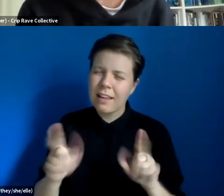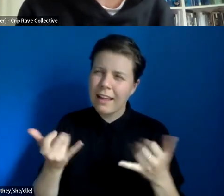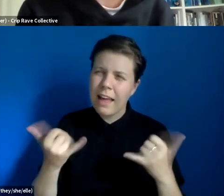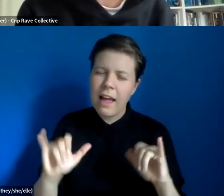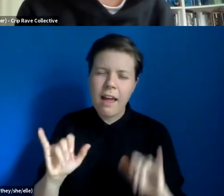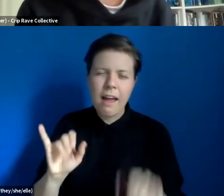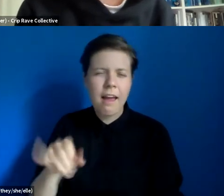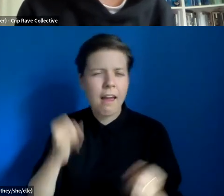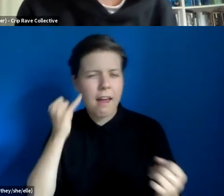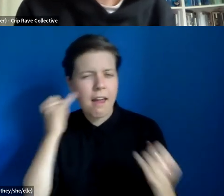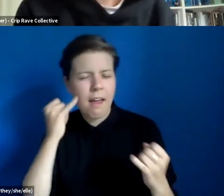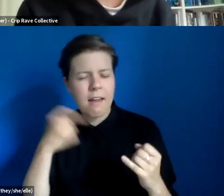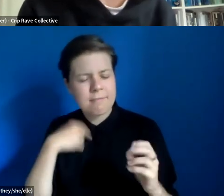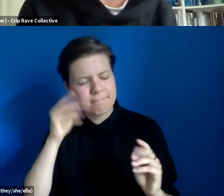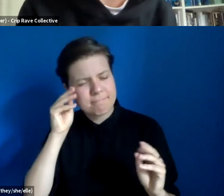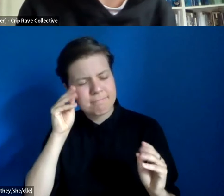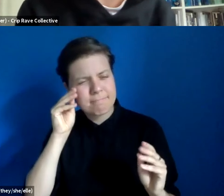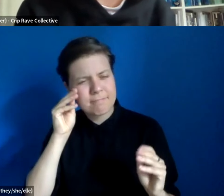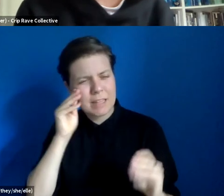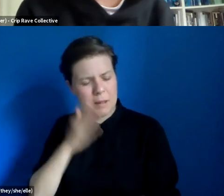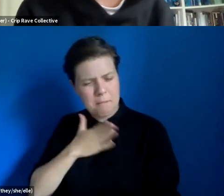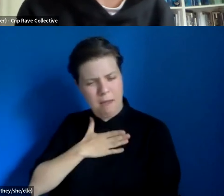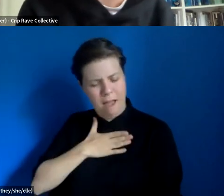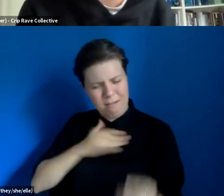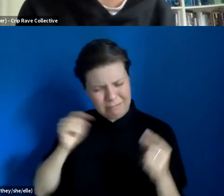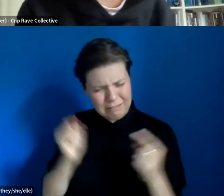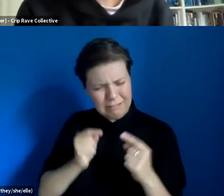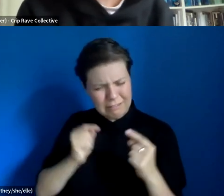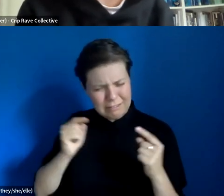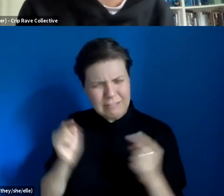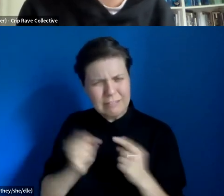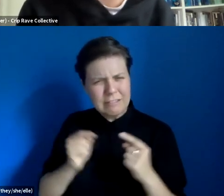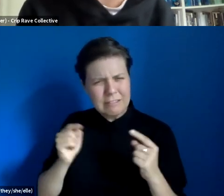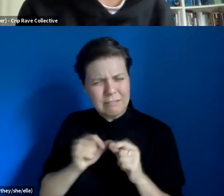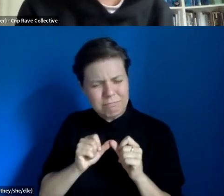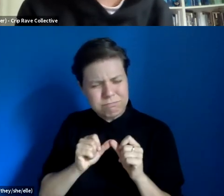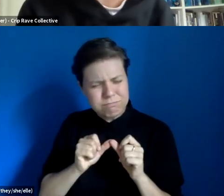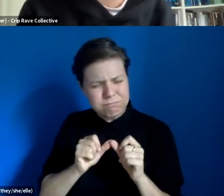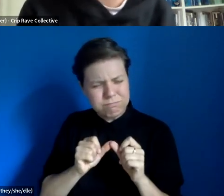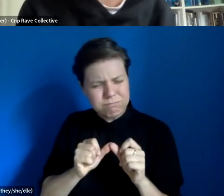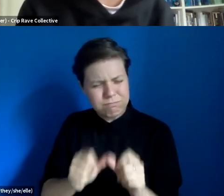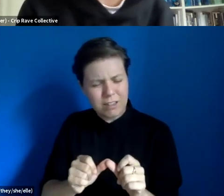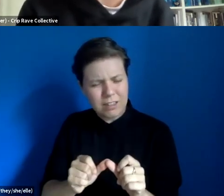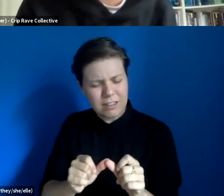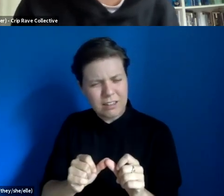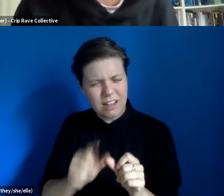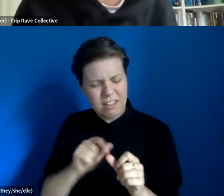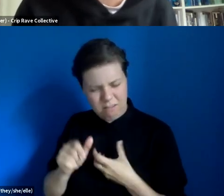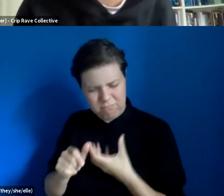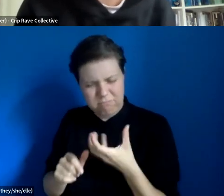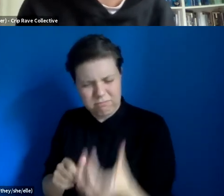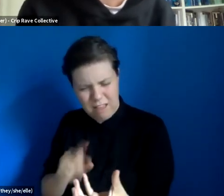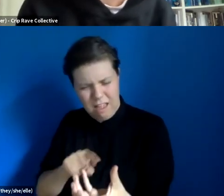sound to pain, or the sound to an experience that is so embodied and so